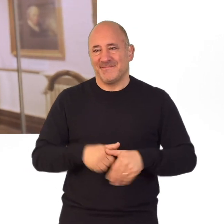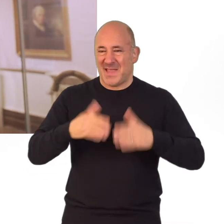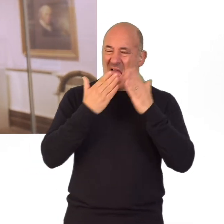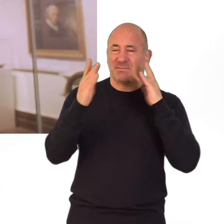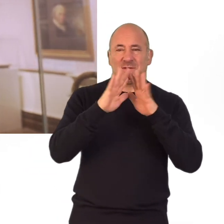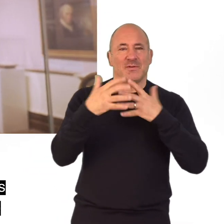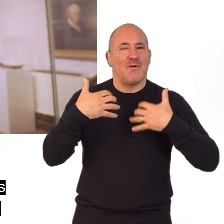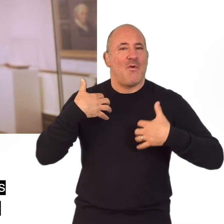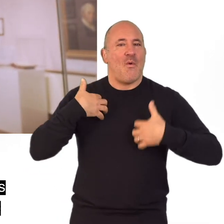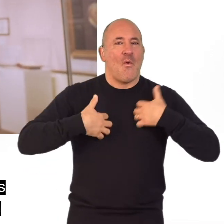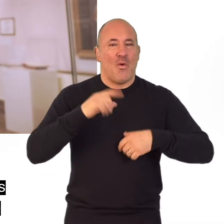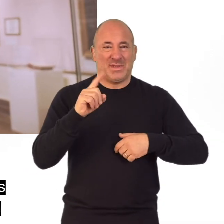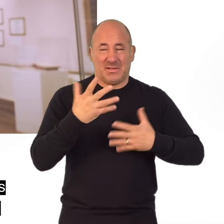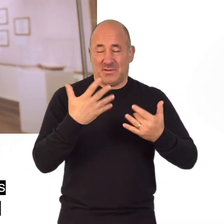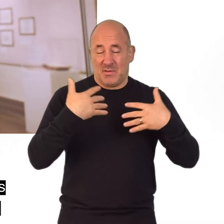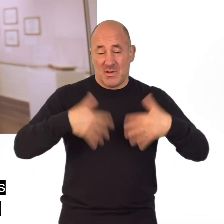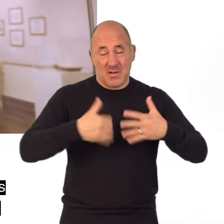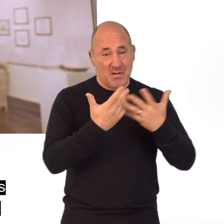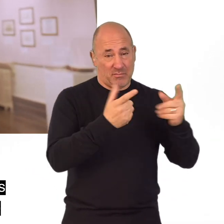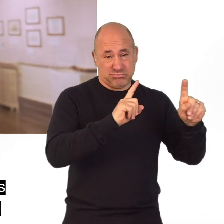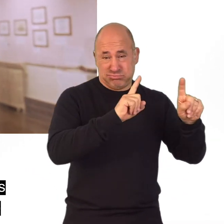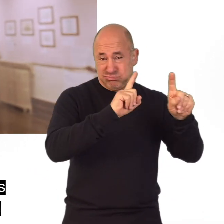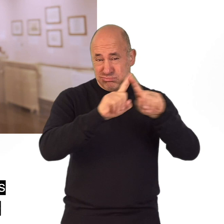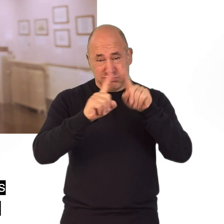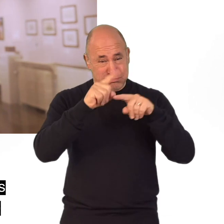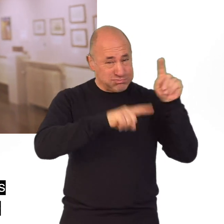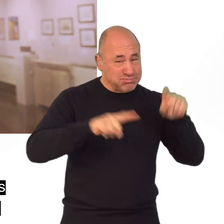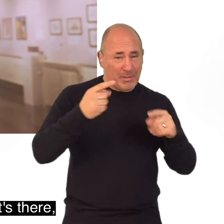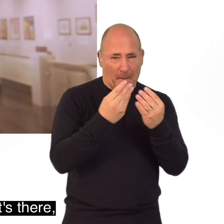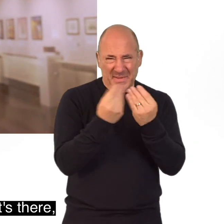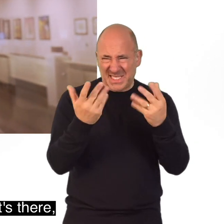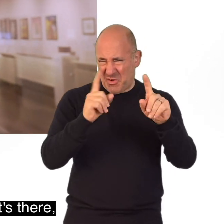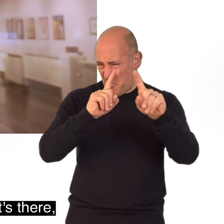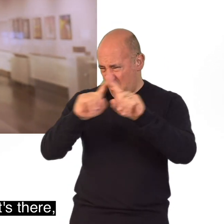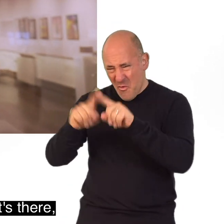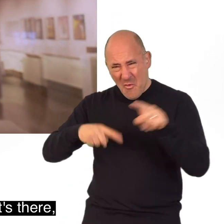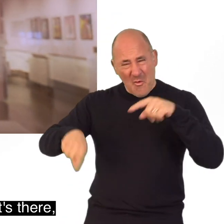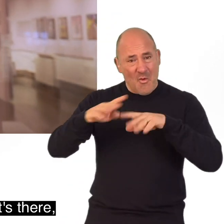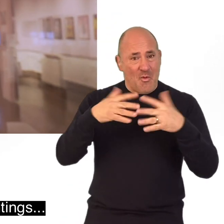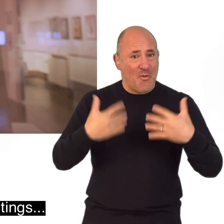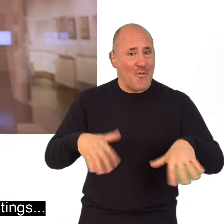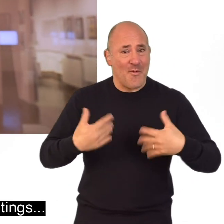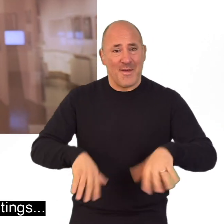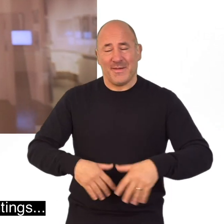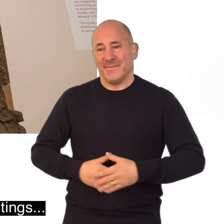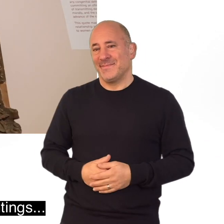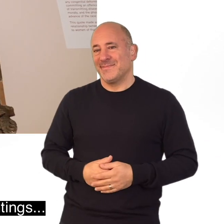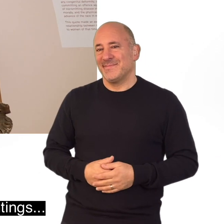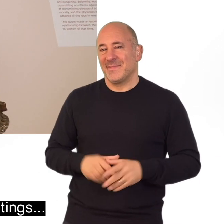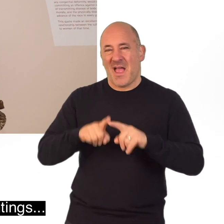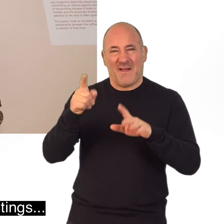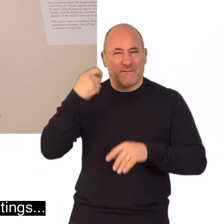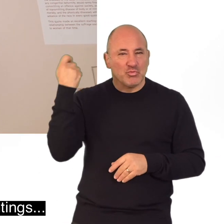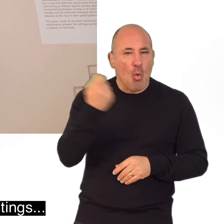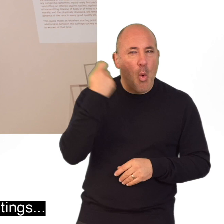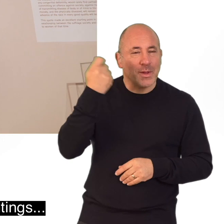the really exciting thing about this exhibition is it's incredibly diverse in the amount of material that's there. So you've got